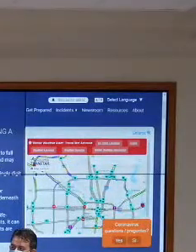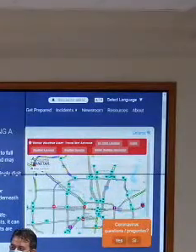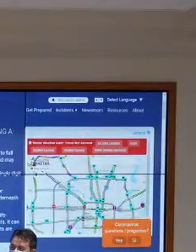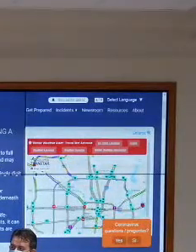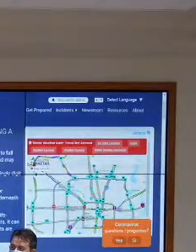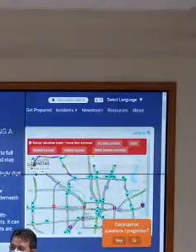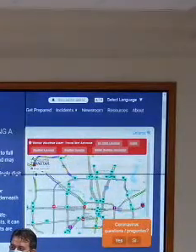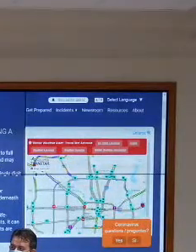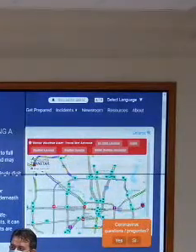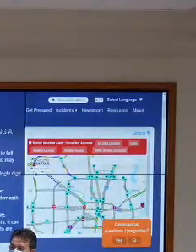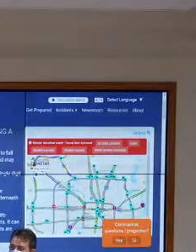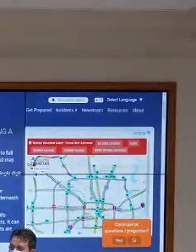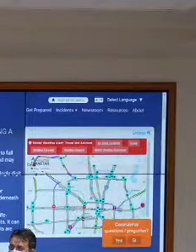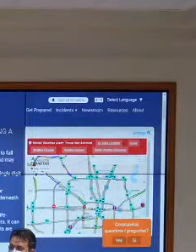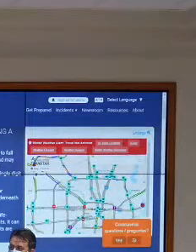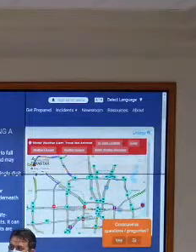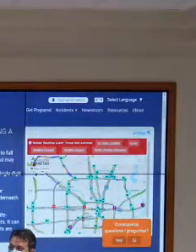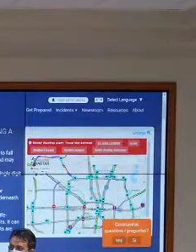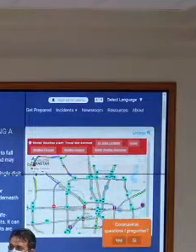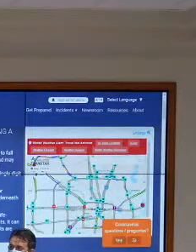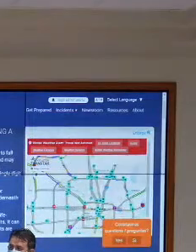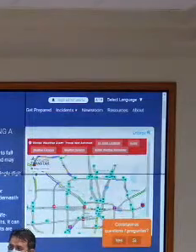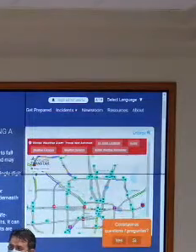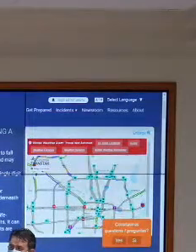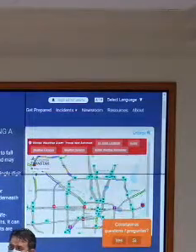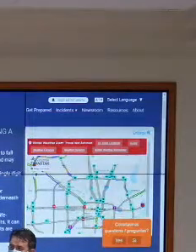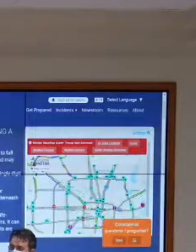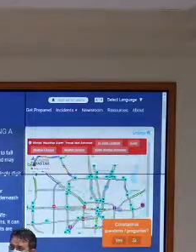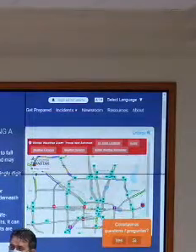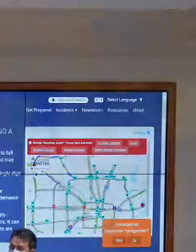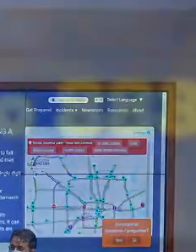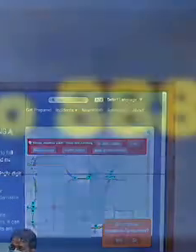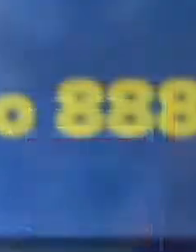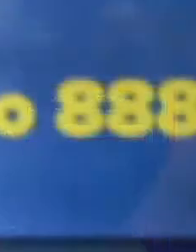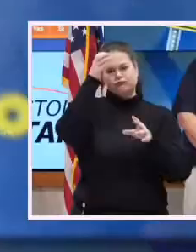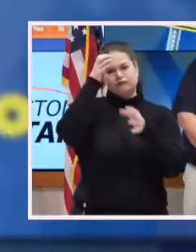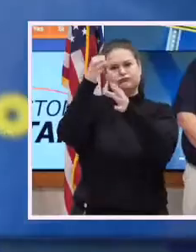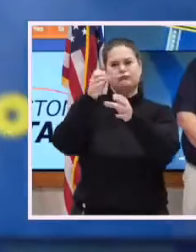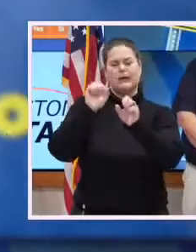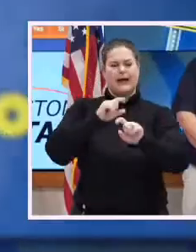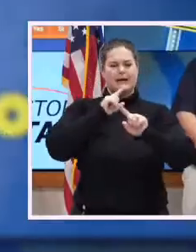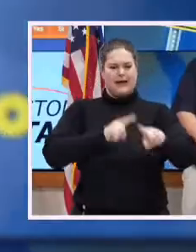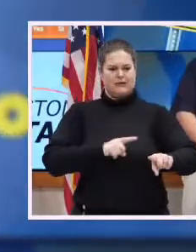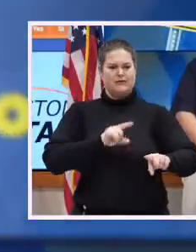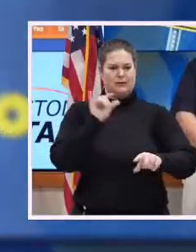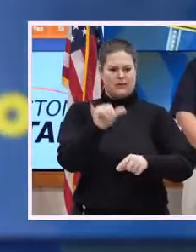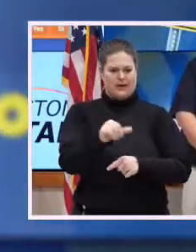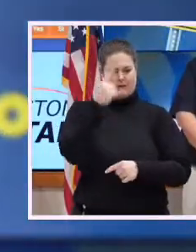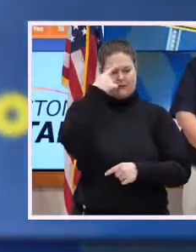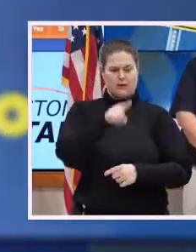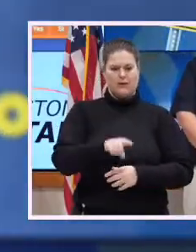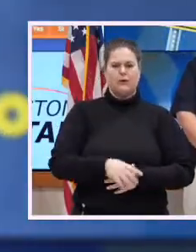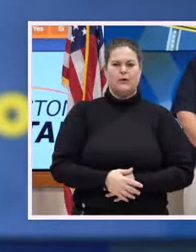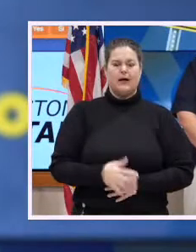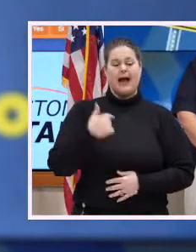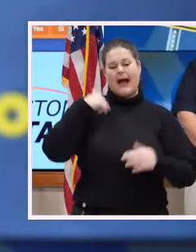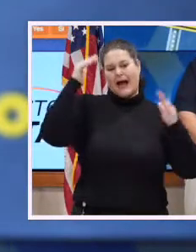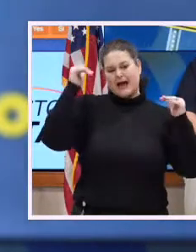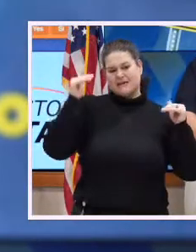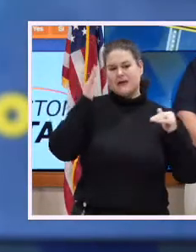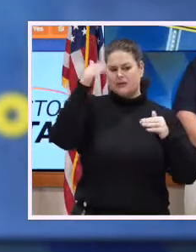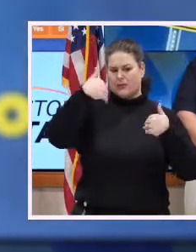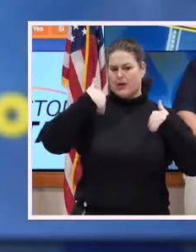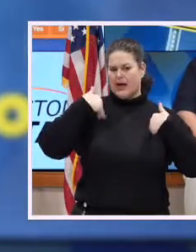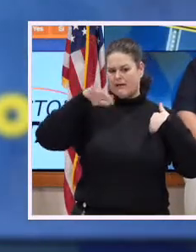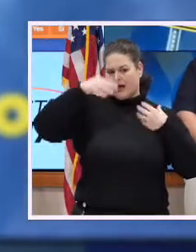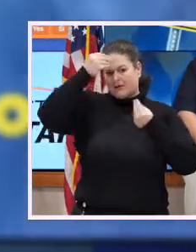put the subject matter experts on that question to answer it for you. So I would expect you to get that